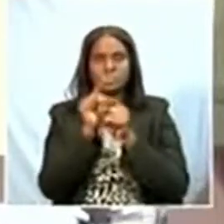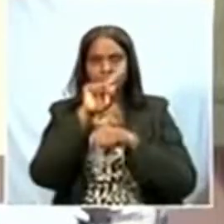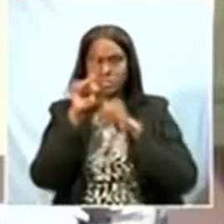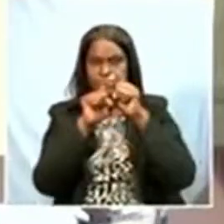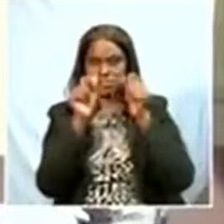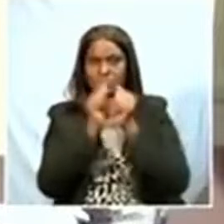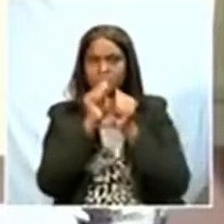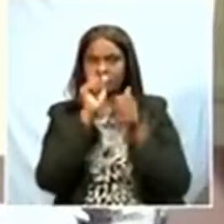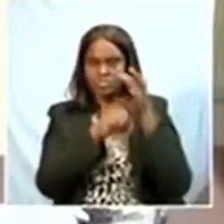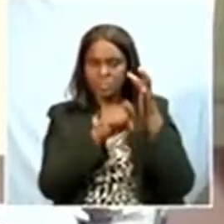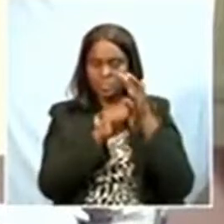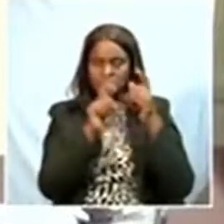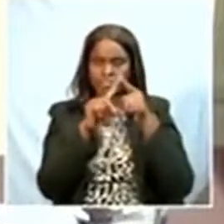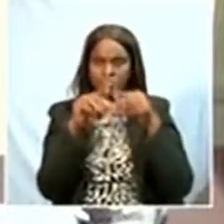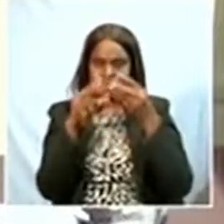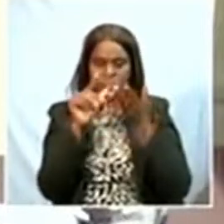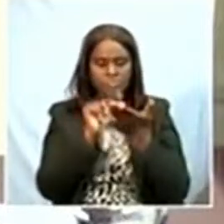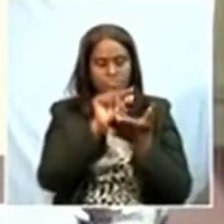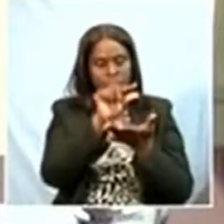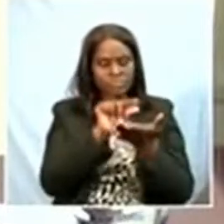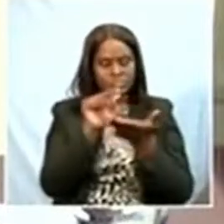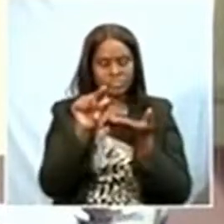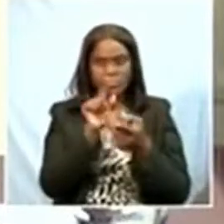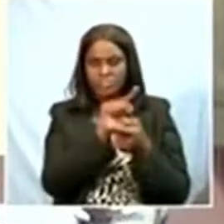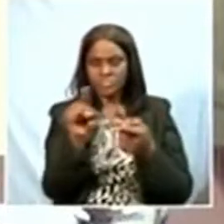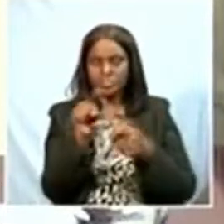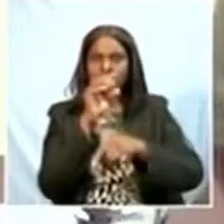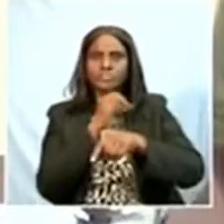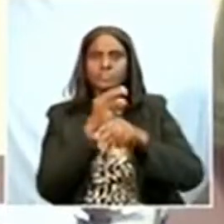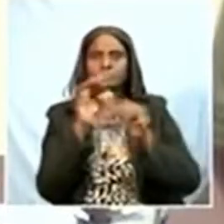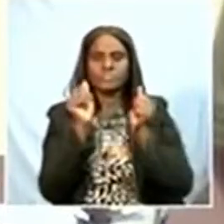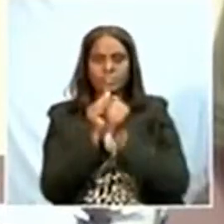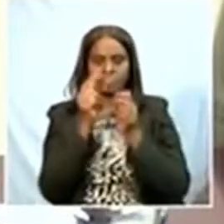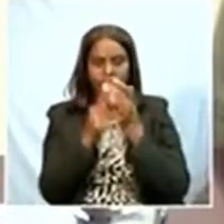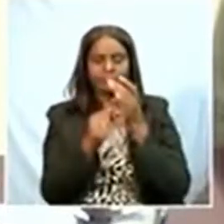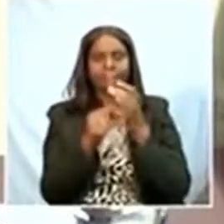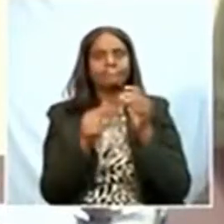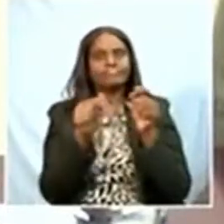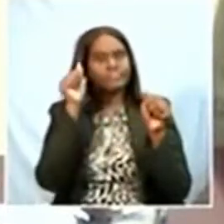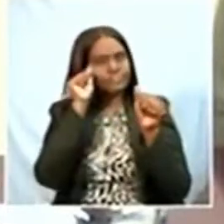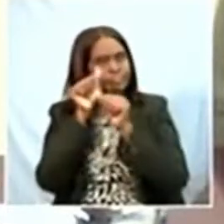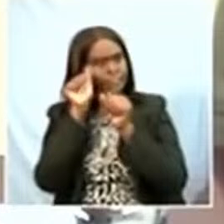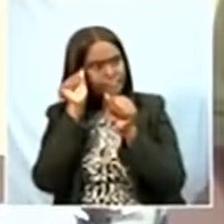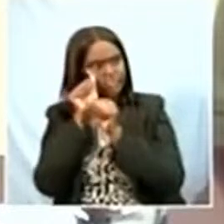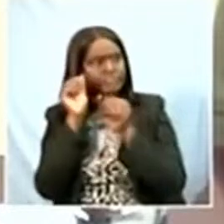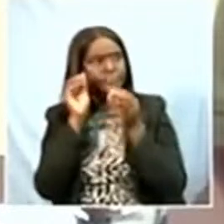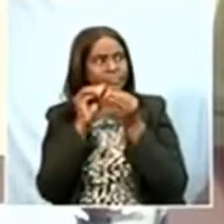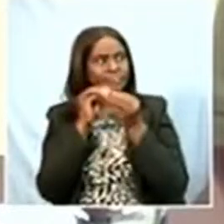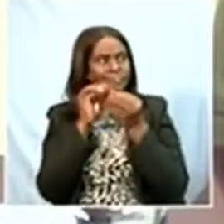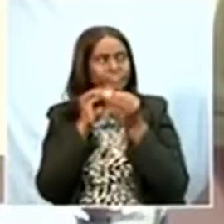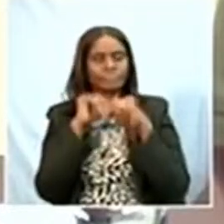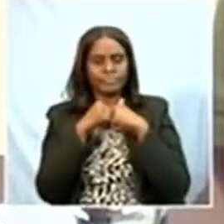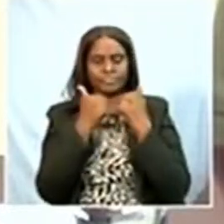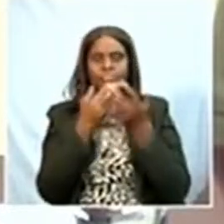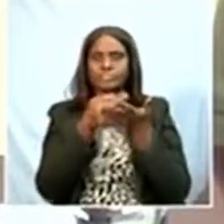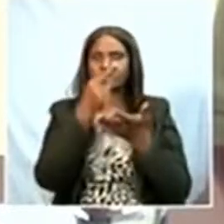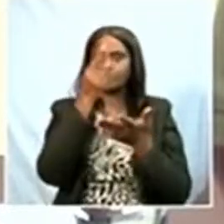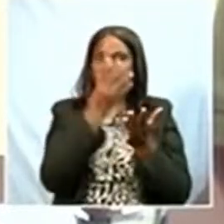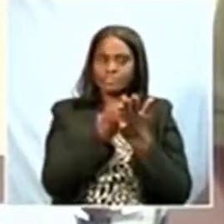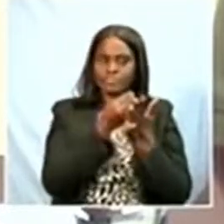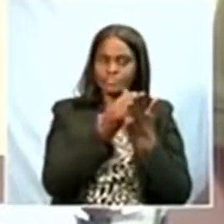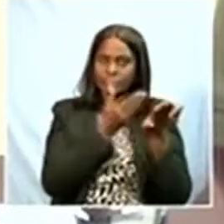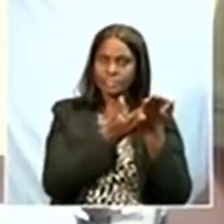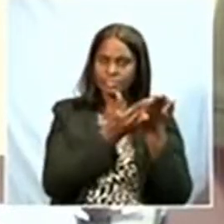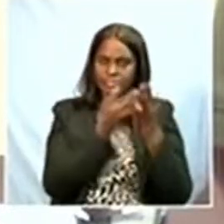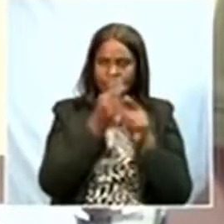taxes, to give incentives to these investors in terms of concessions? How are we going to raise the monies from